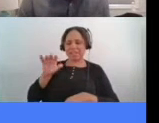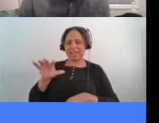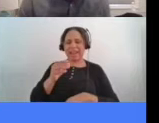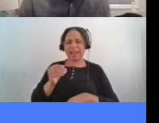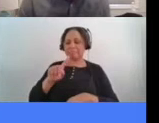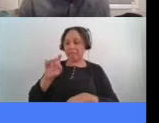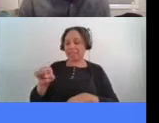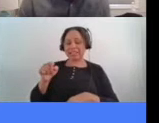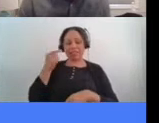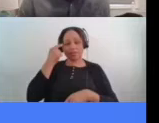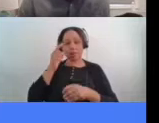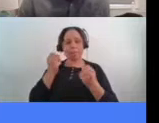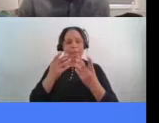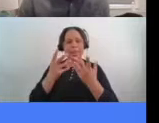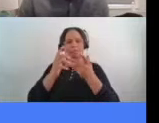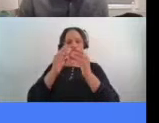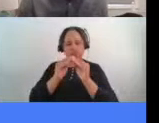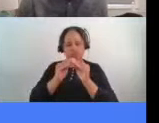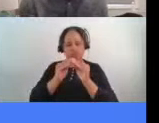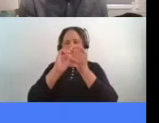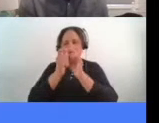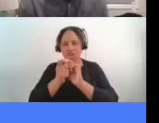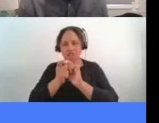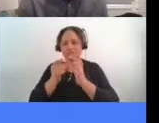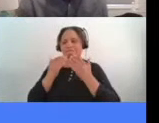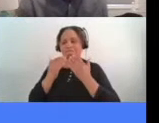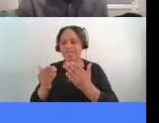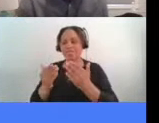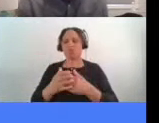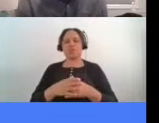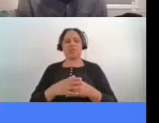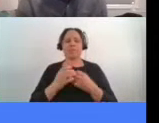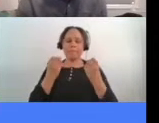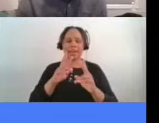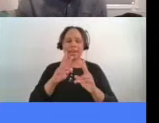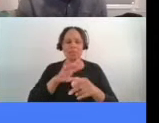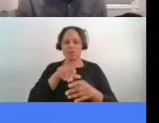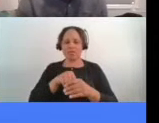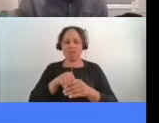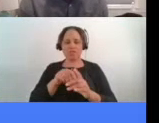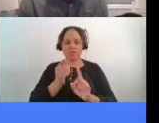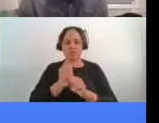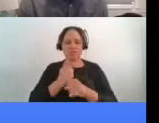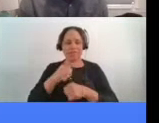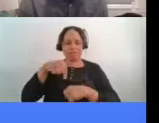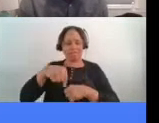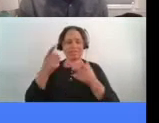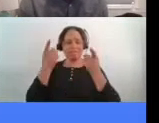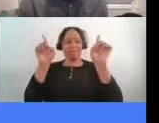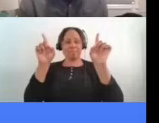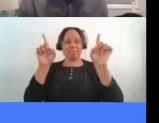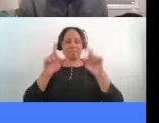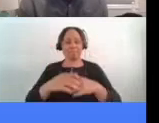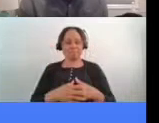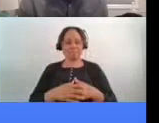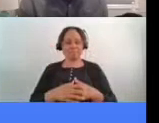as well. So again, that just says that there's a number of people involved in making this happen. So, we've got a list again